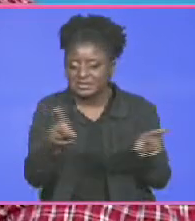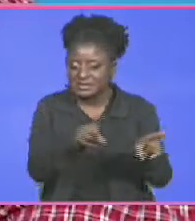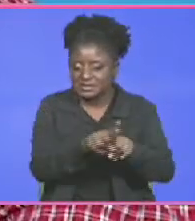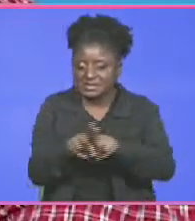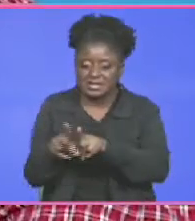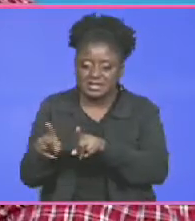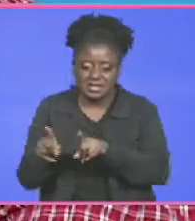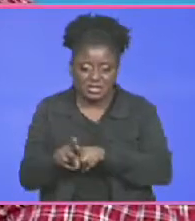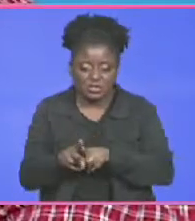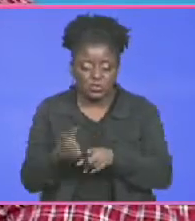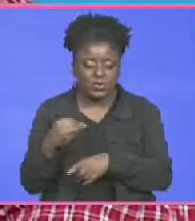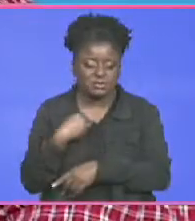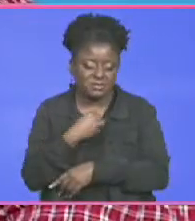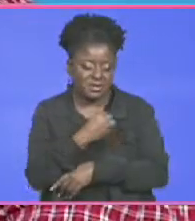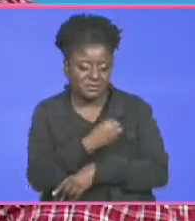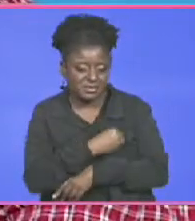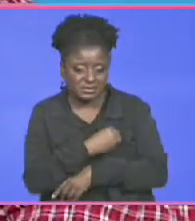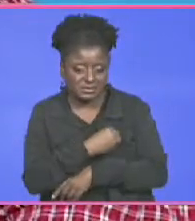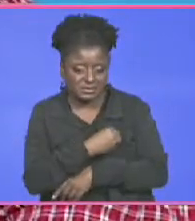say